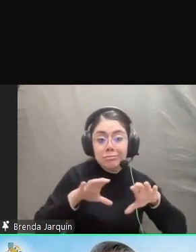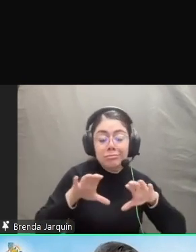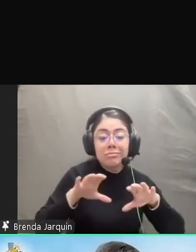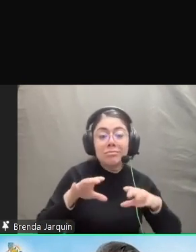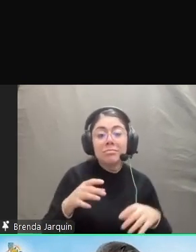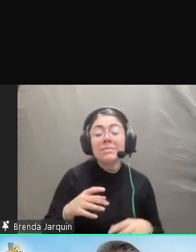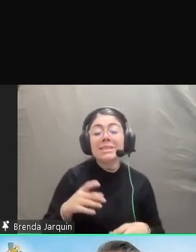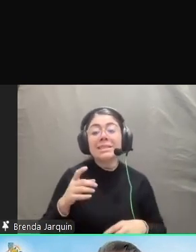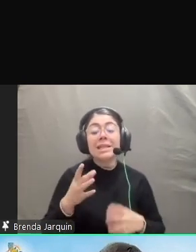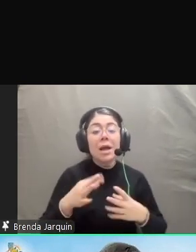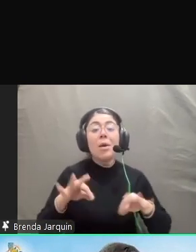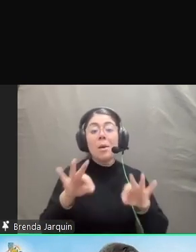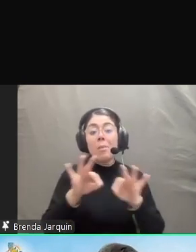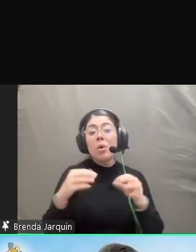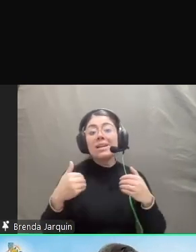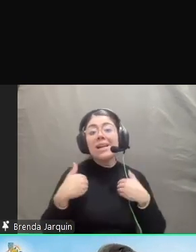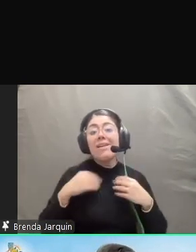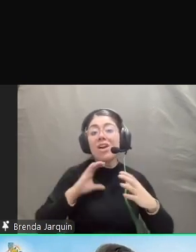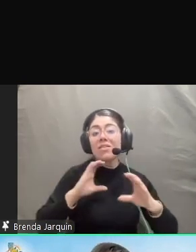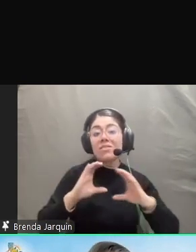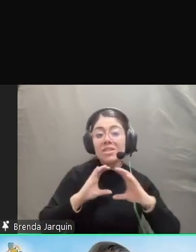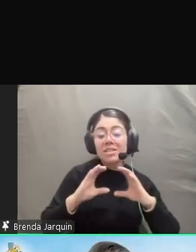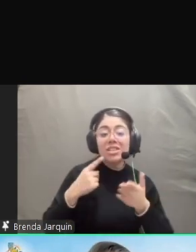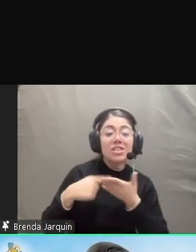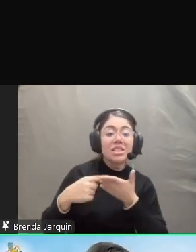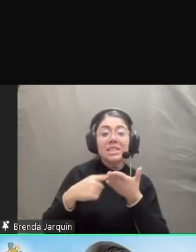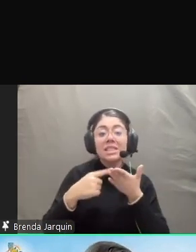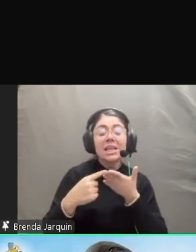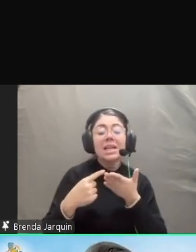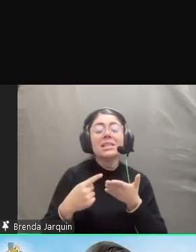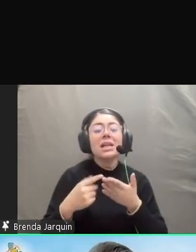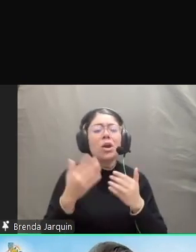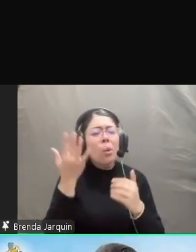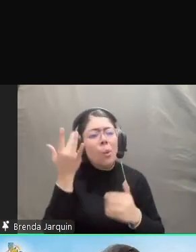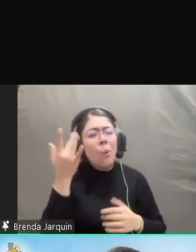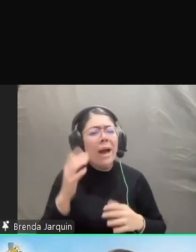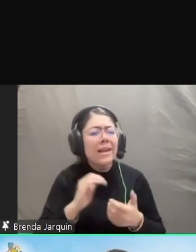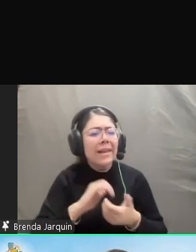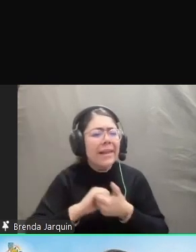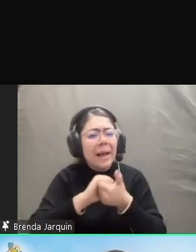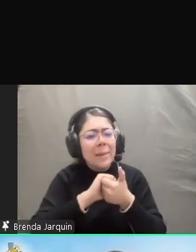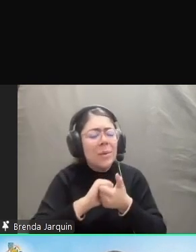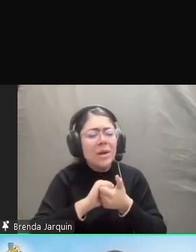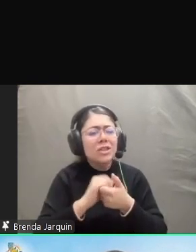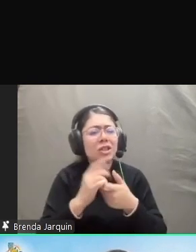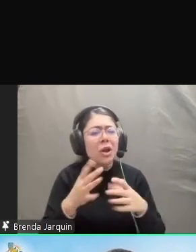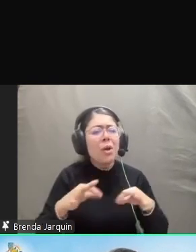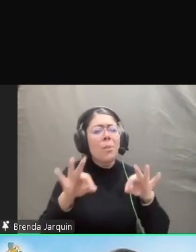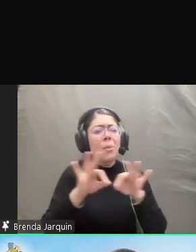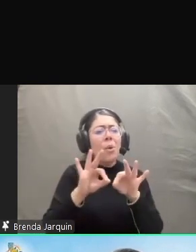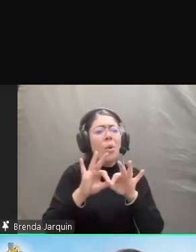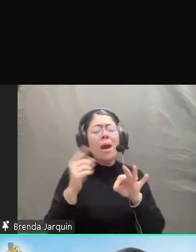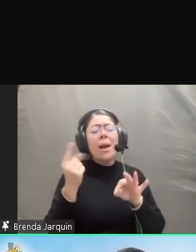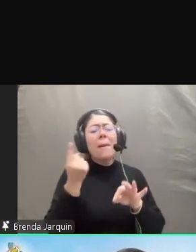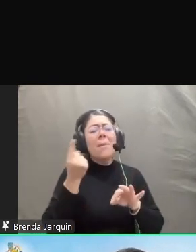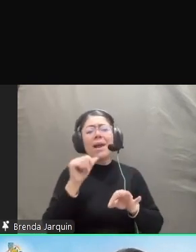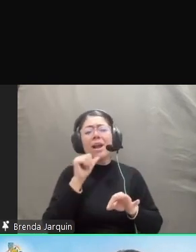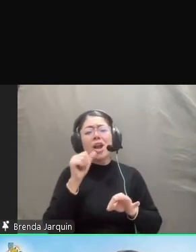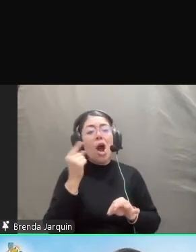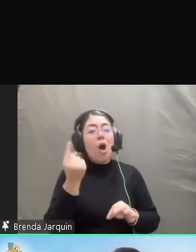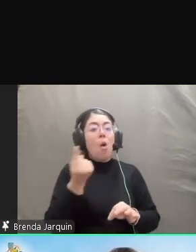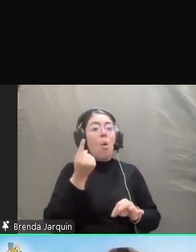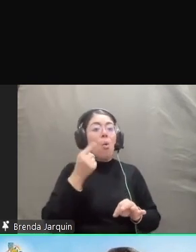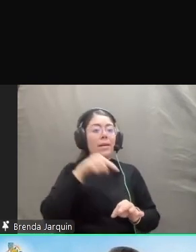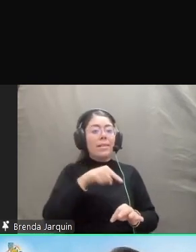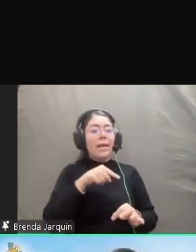is important beyond the written signed agreement. So we're talking about paperwork and having a